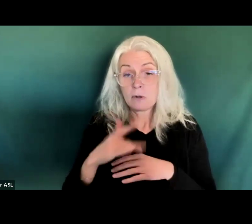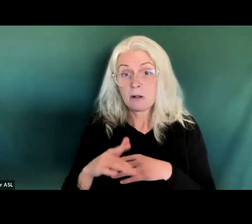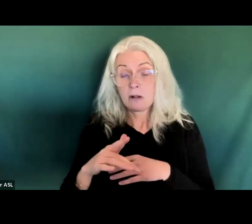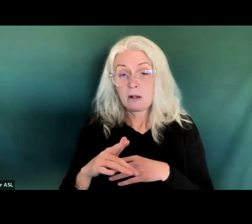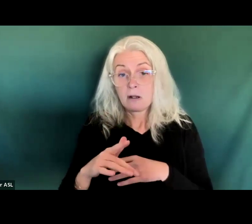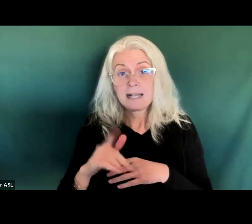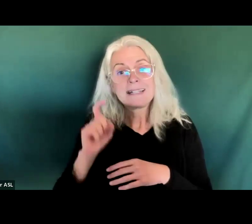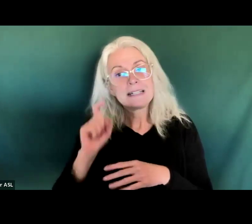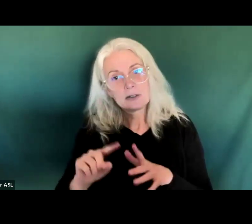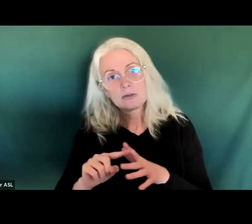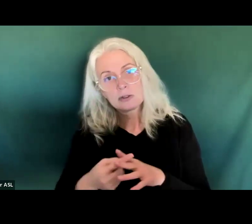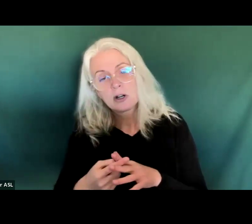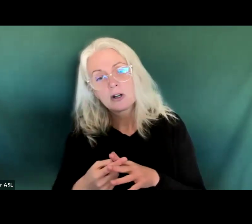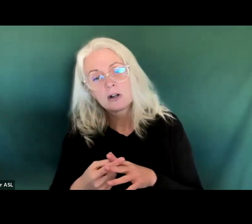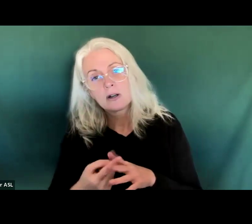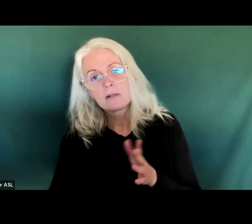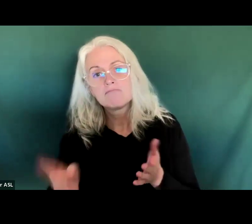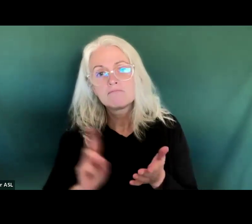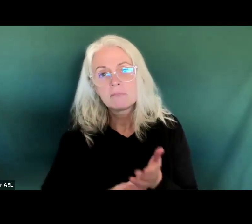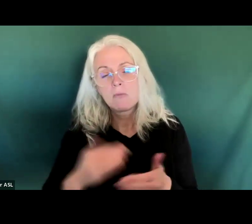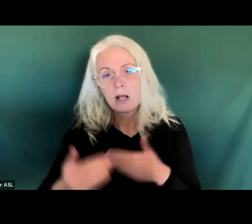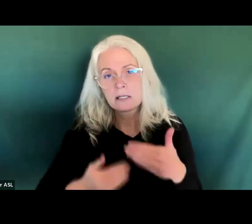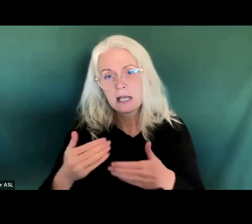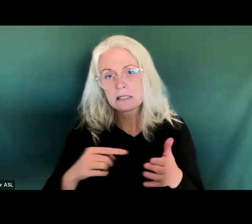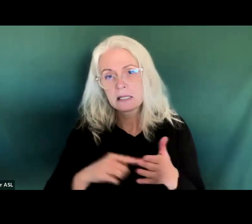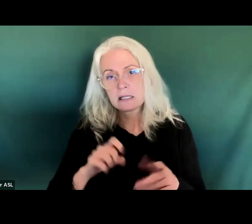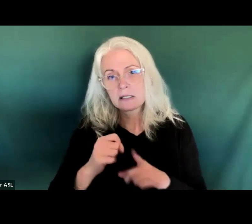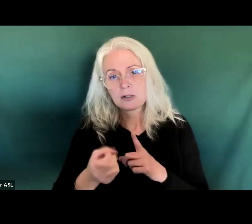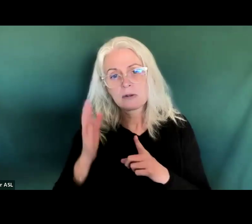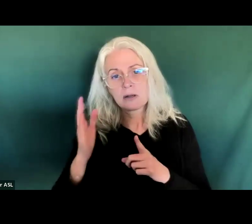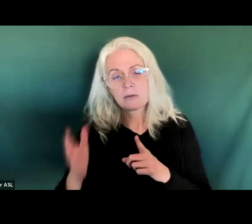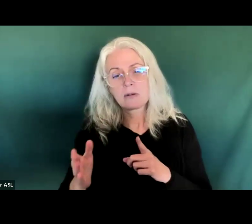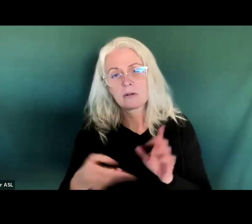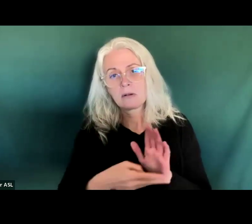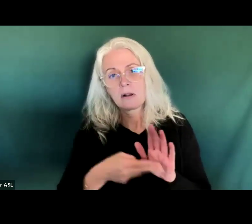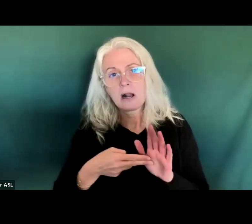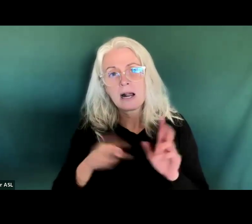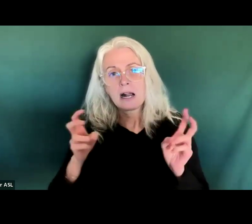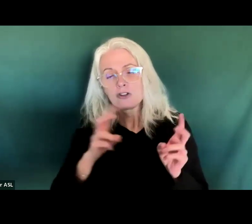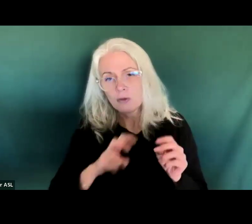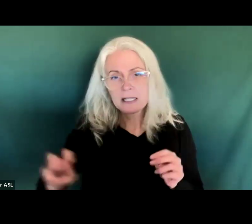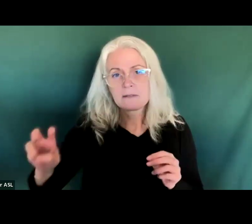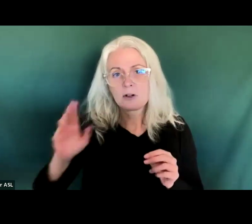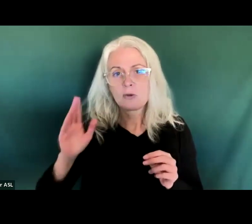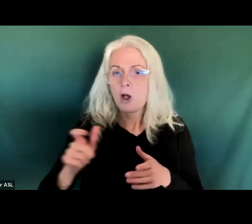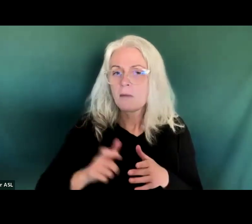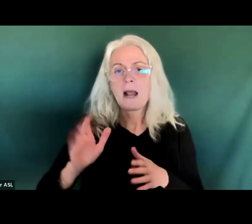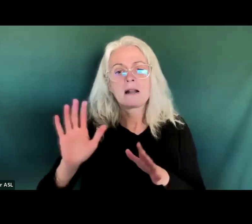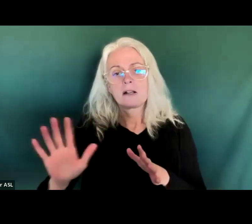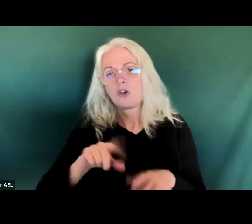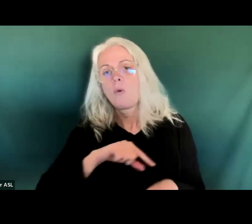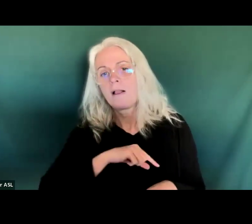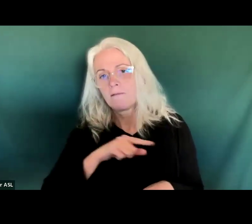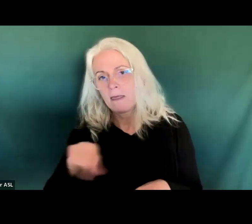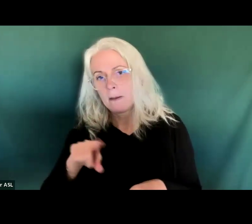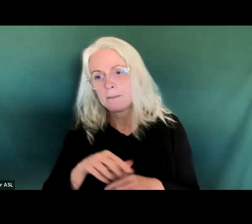the member must initiate the enrollment process. This situation will be classified as a transfer, which will automatically qualify